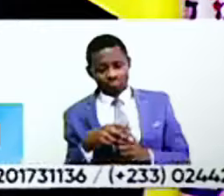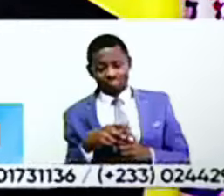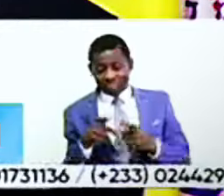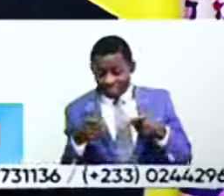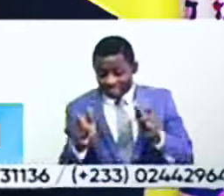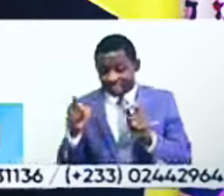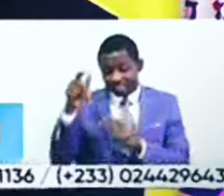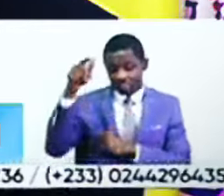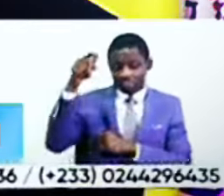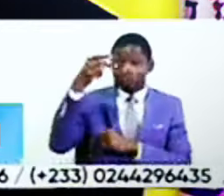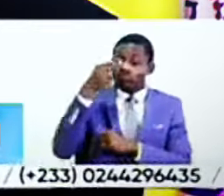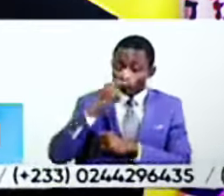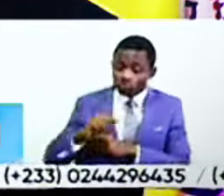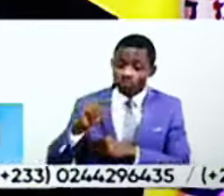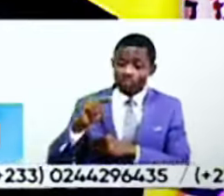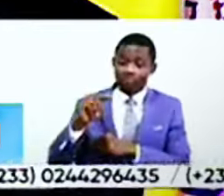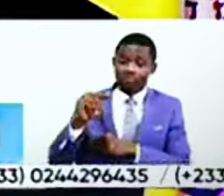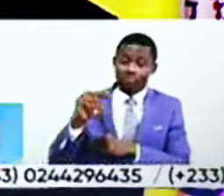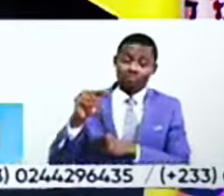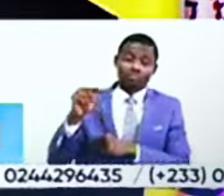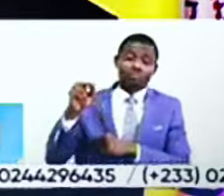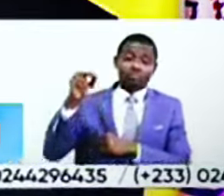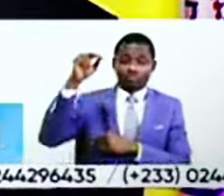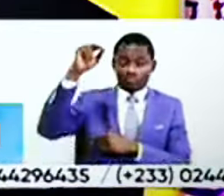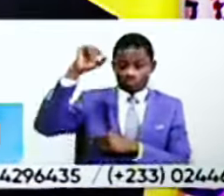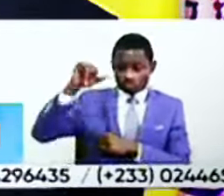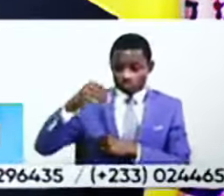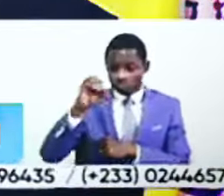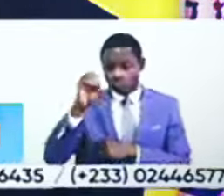Noah, Job, Hiob, and Daniel, any